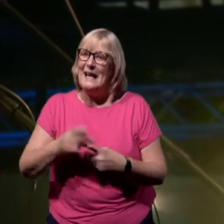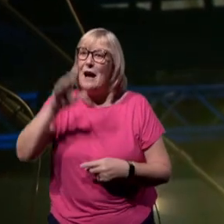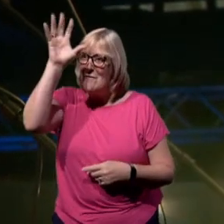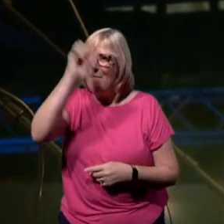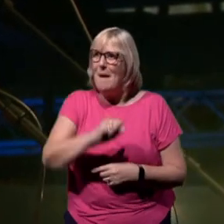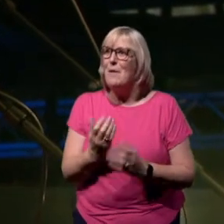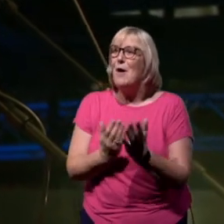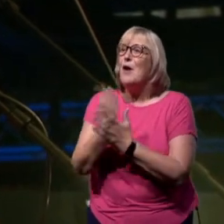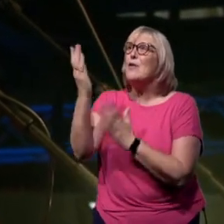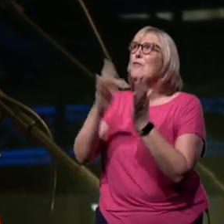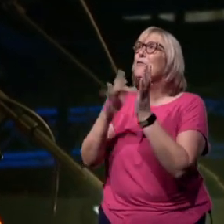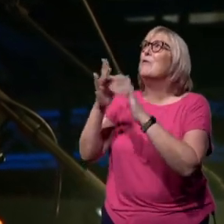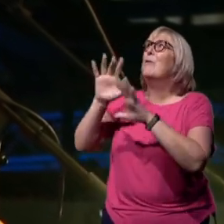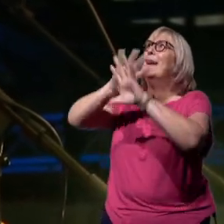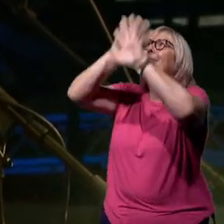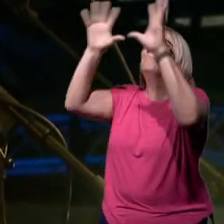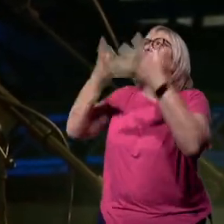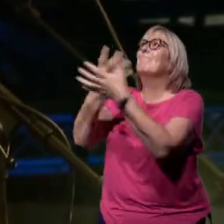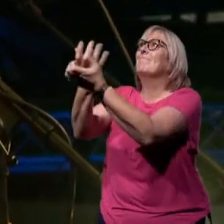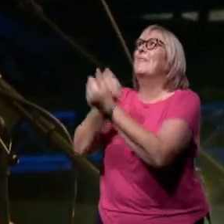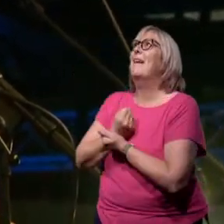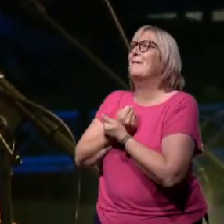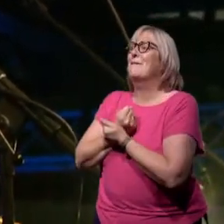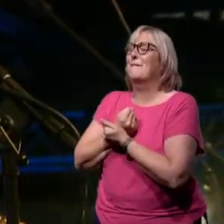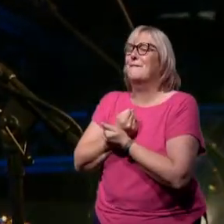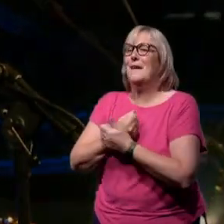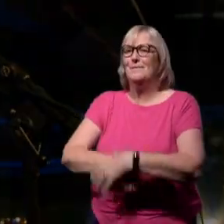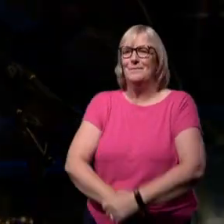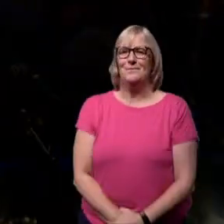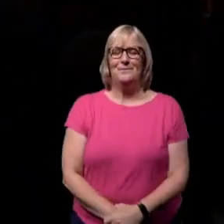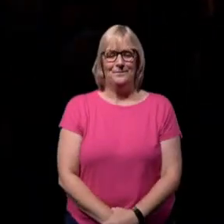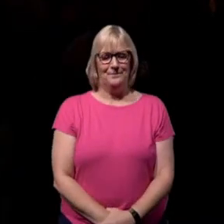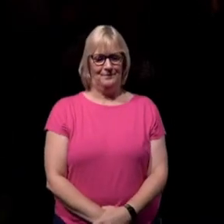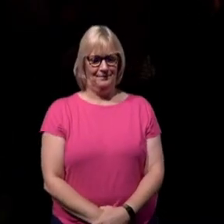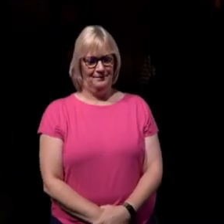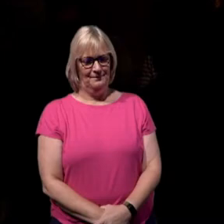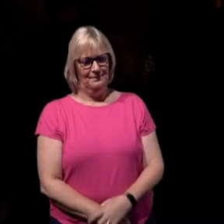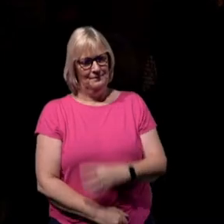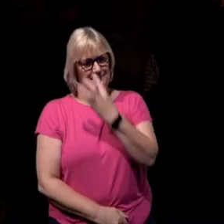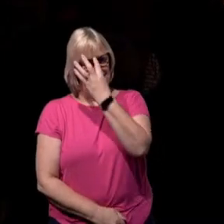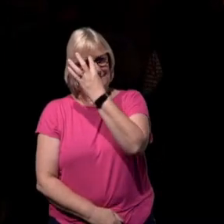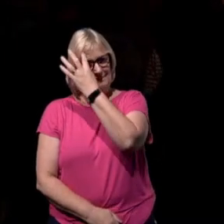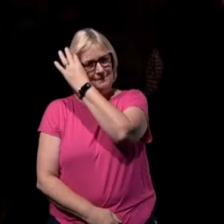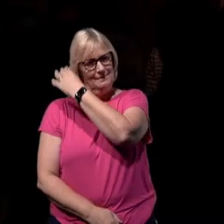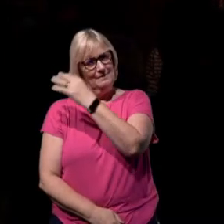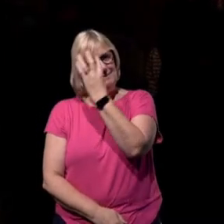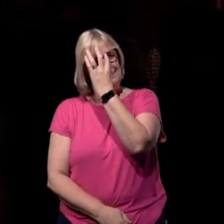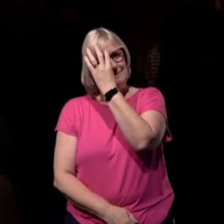everything.